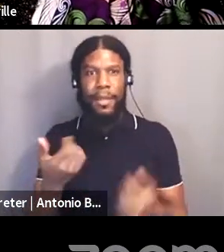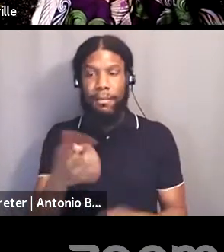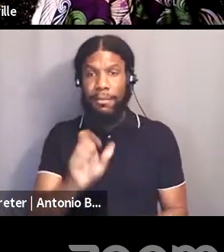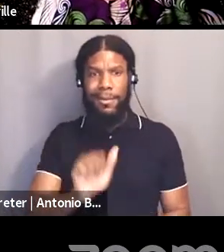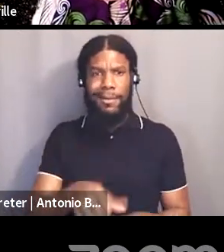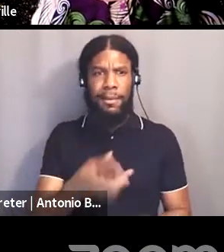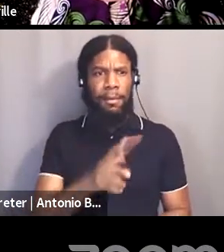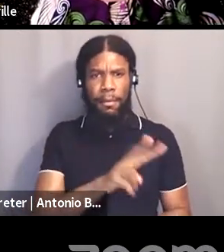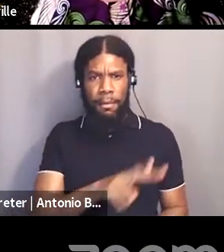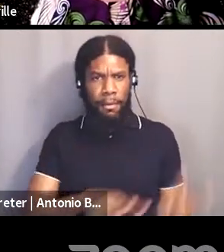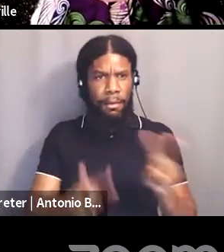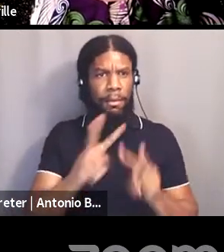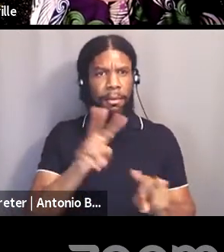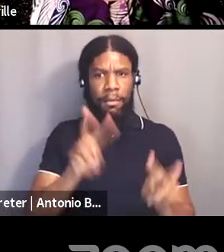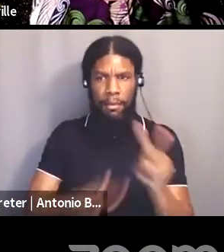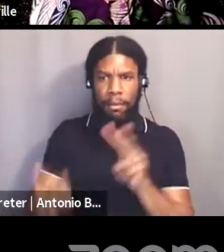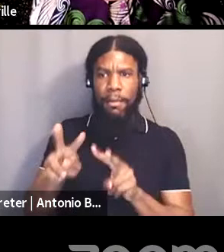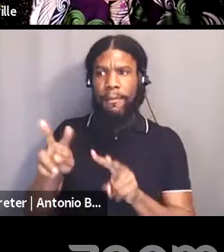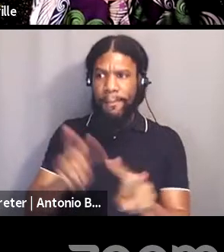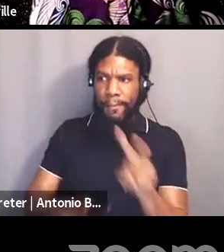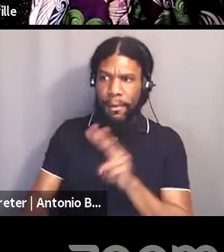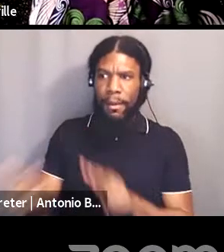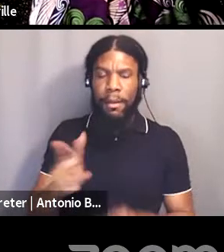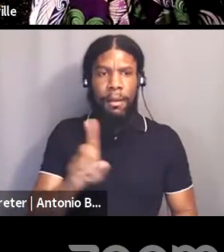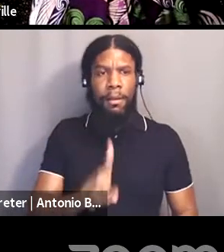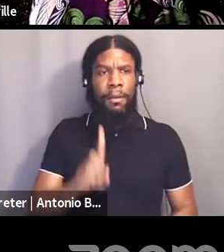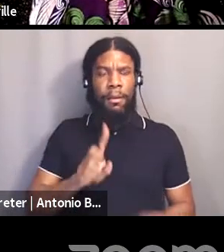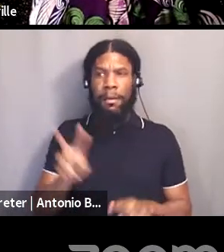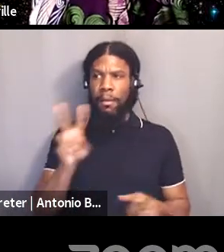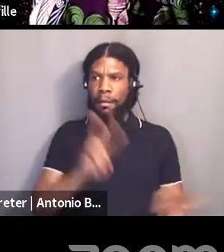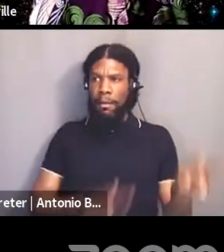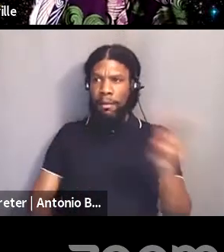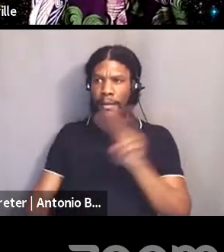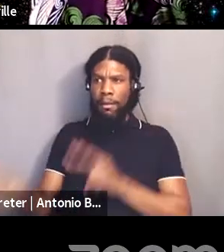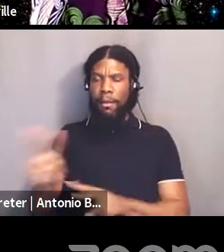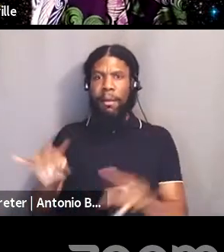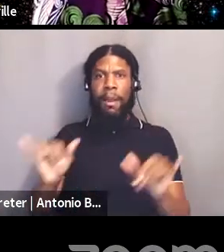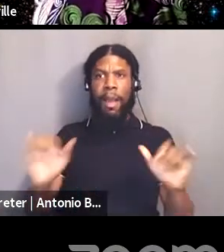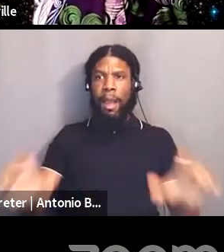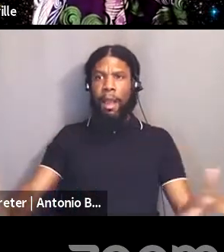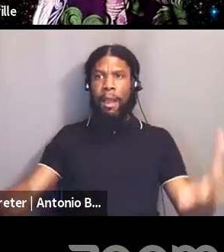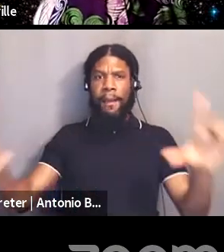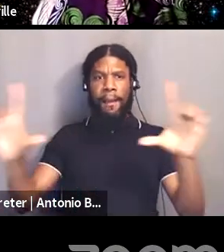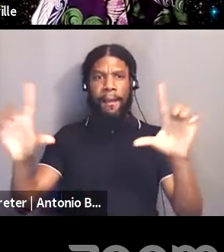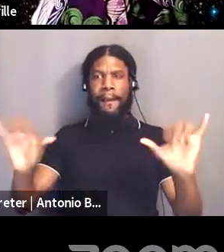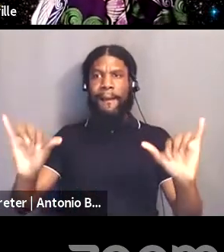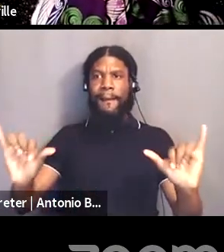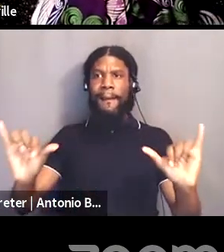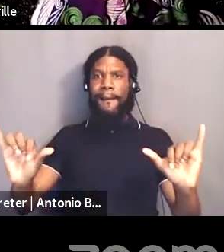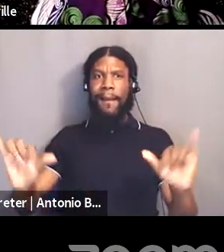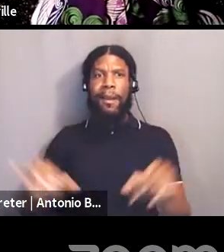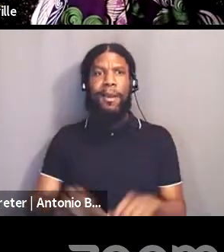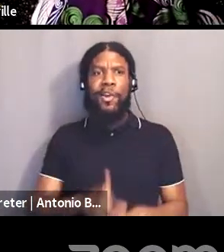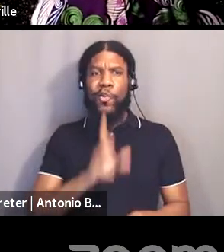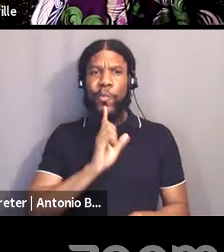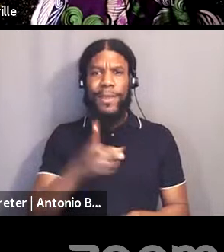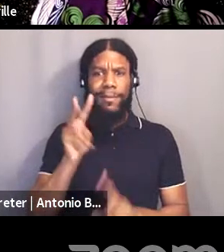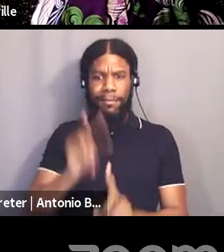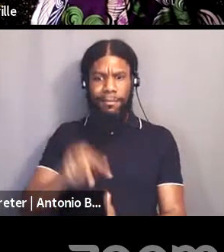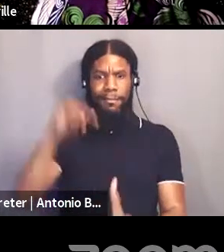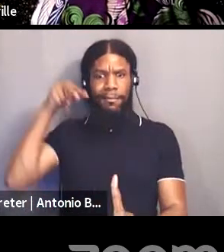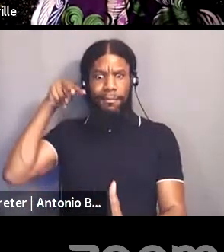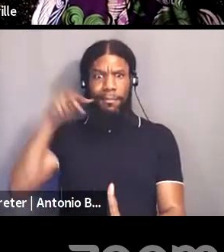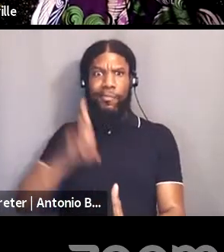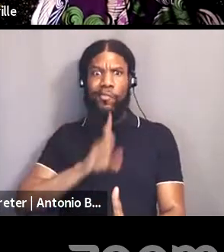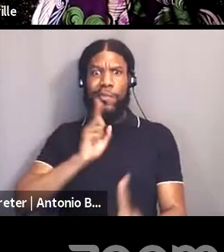and sort of visually take them in as a whole. But they can go inside. There was this centering, right? There's sort of this opening that they